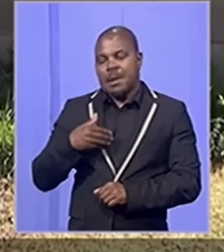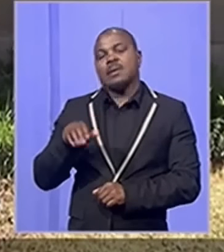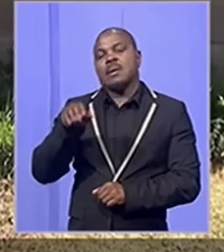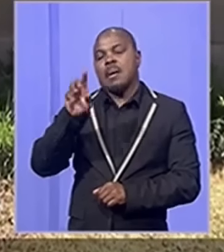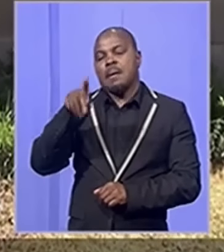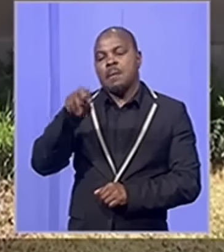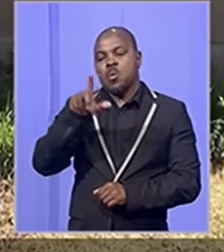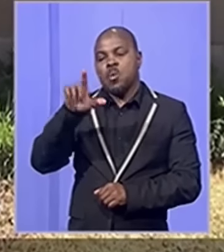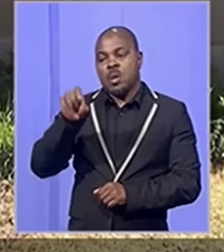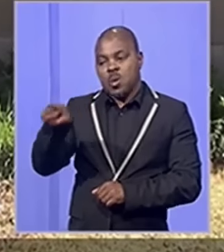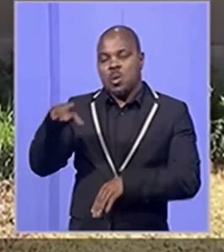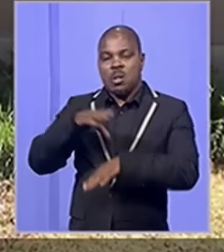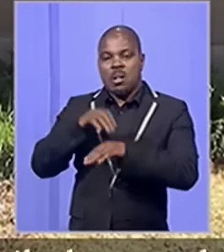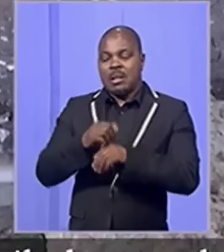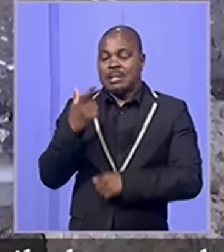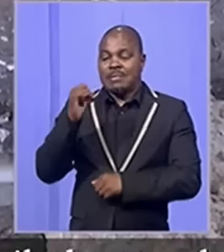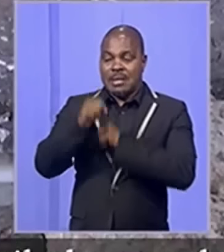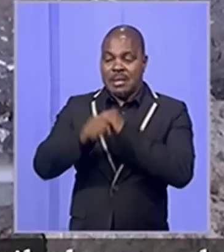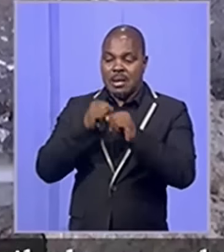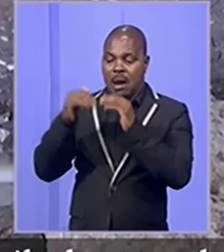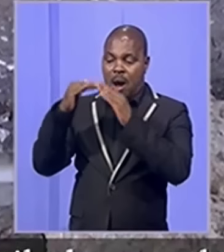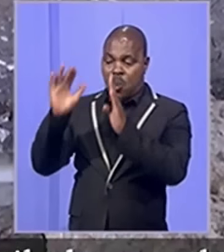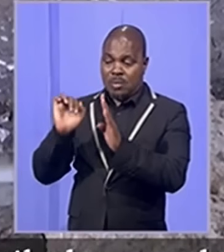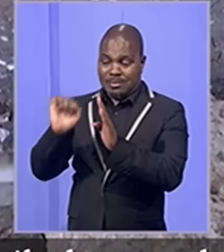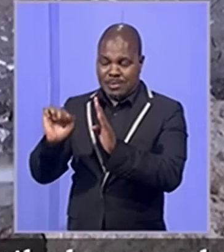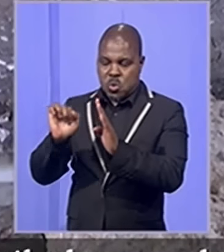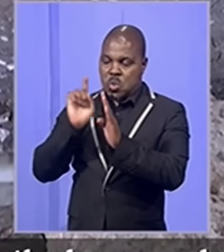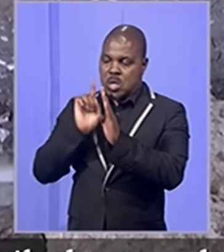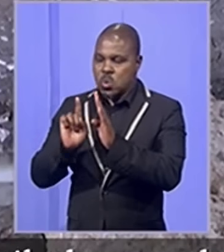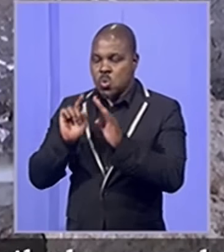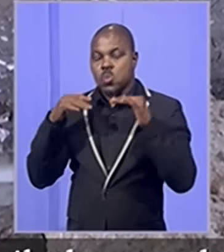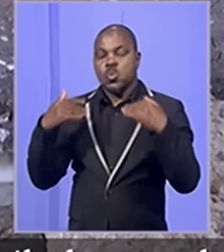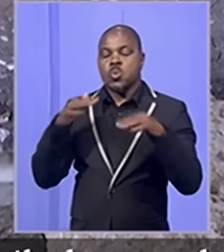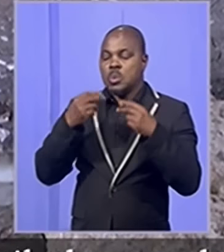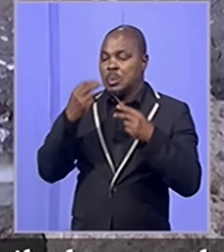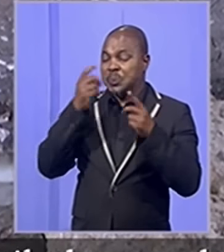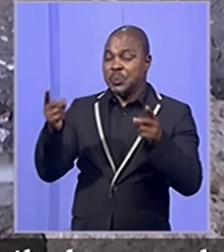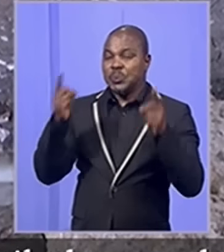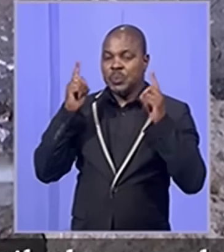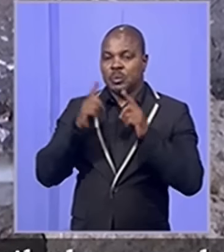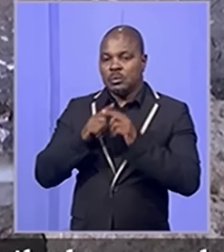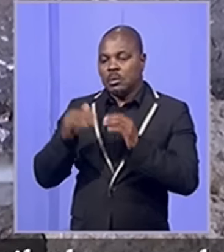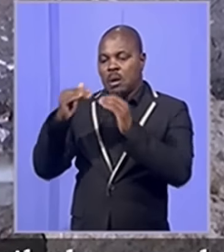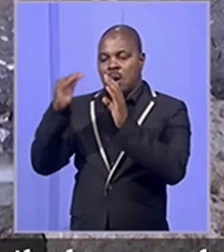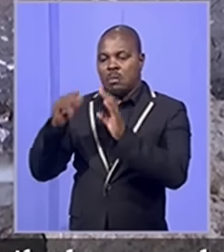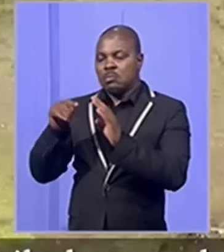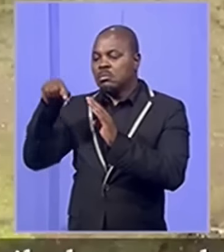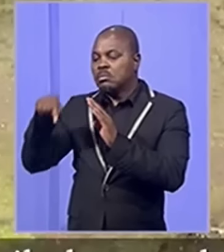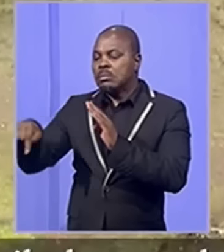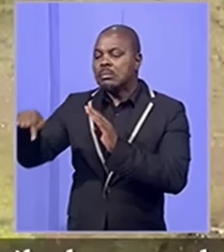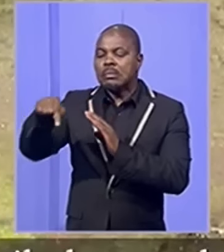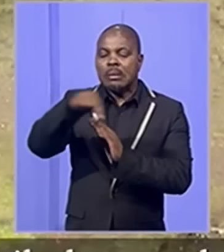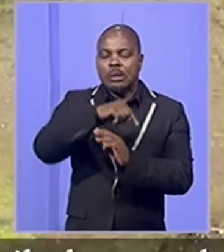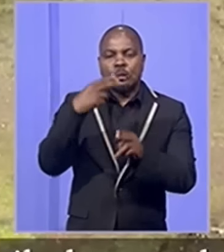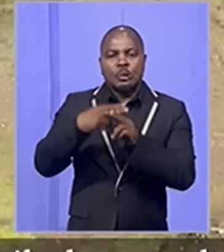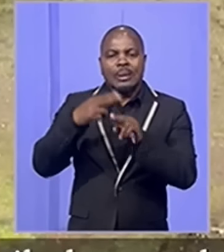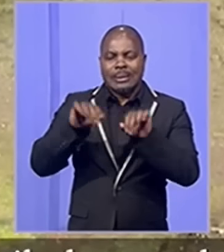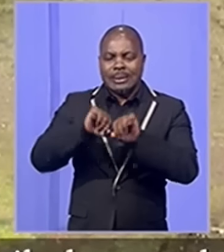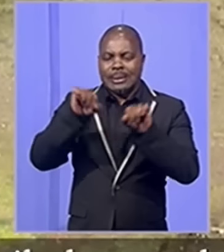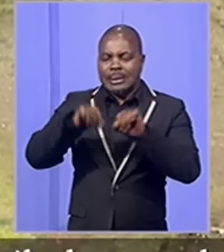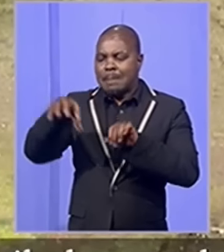tse 70. Ntlo e potapotilwe ke mekoti ya tsamaiso ya dikgwerekgwere